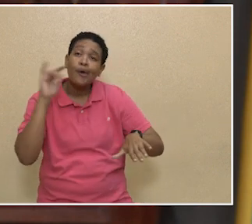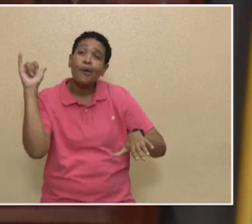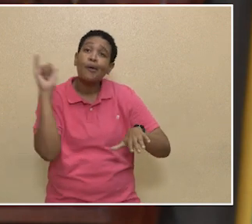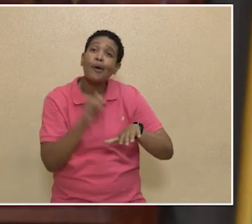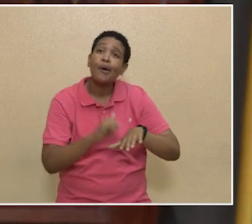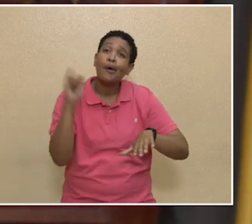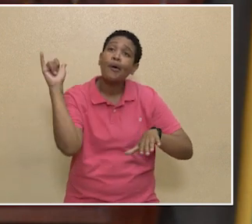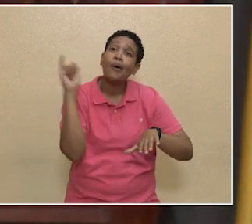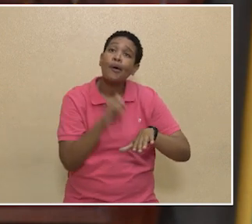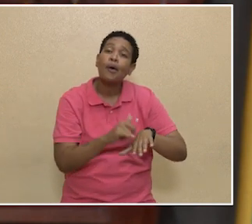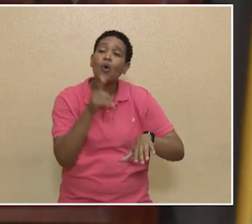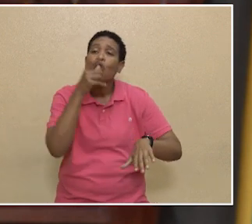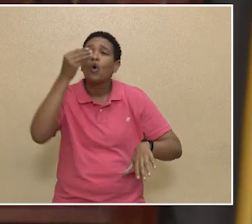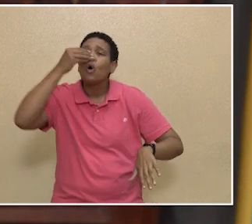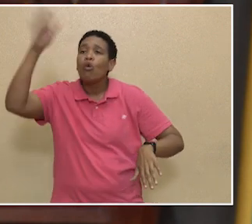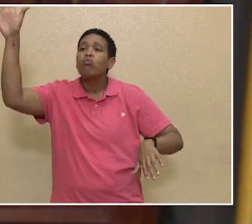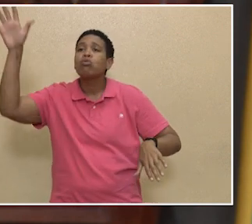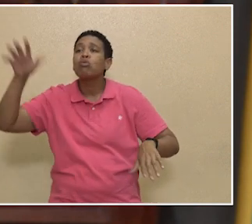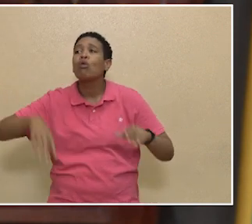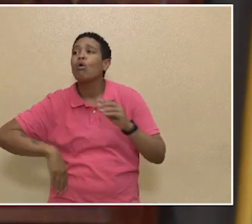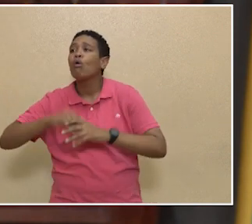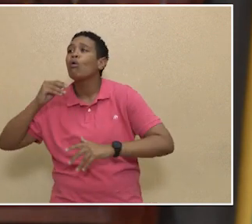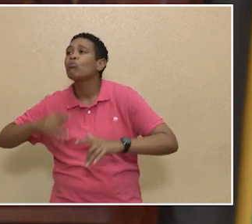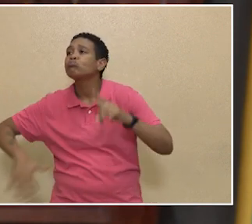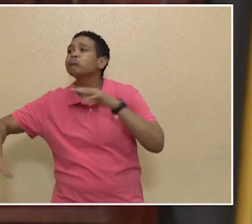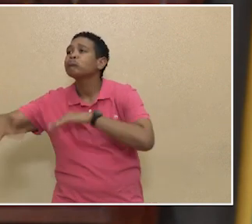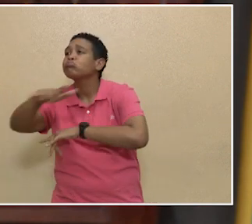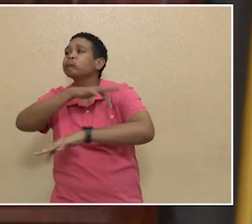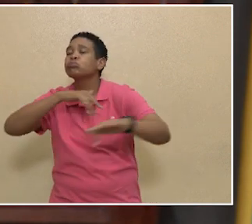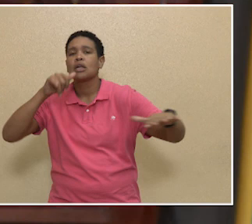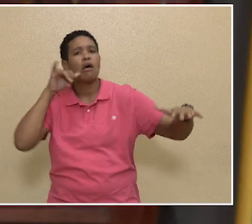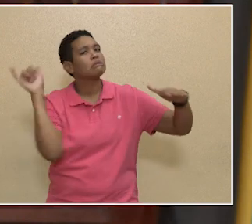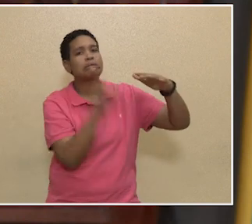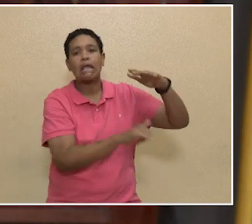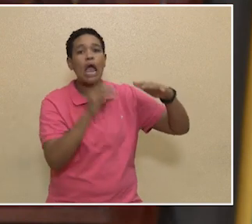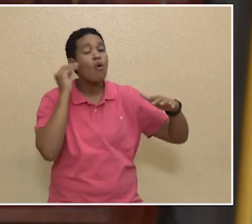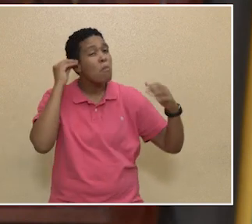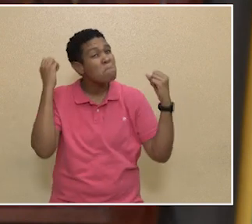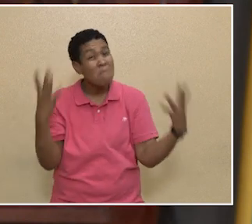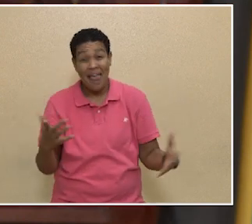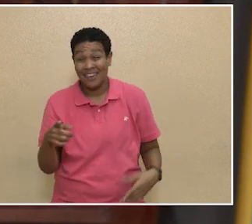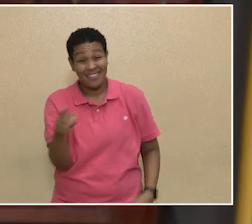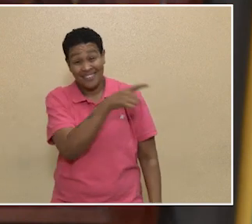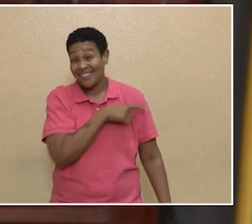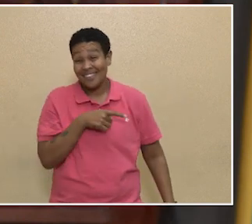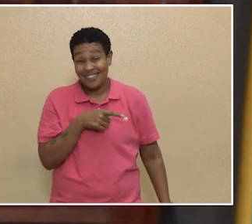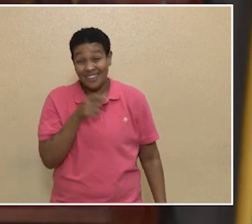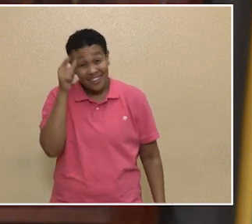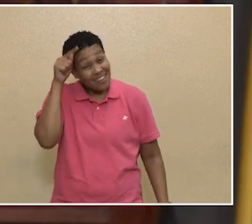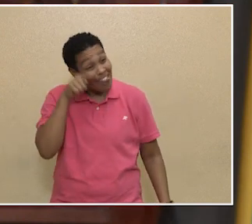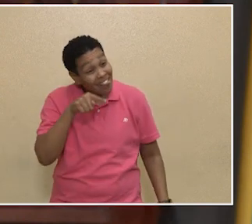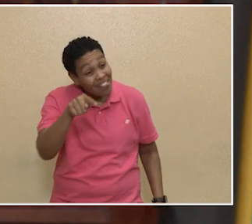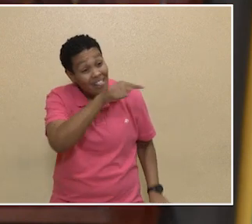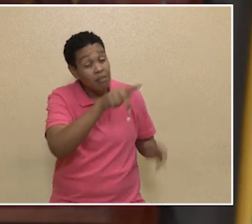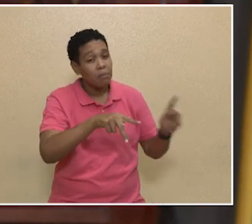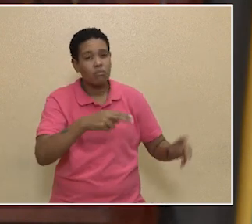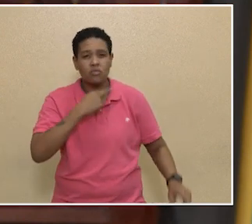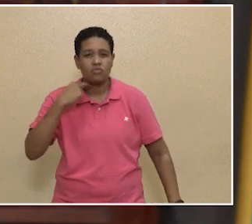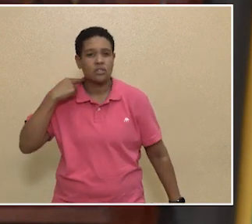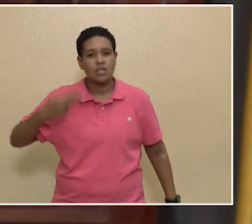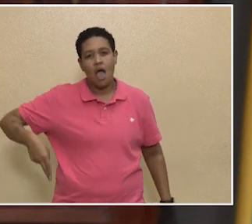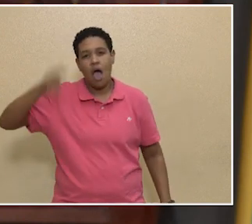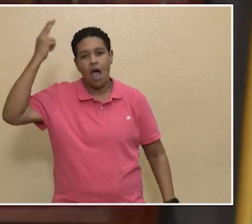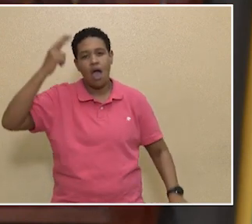be self-isolating or self-quarantining themselves. And these persons pose a very, very great